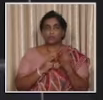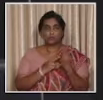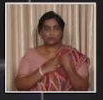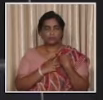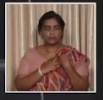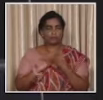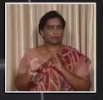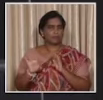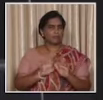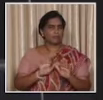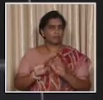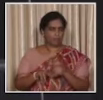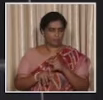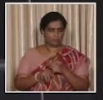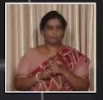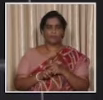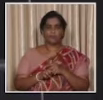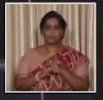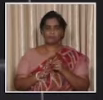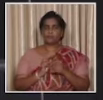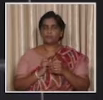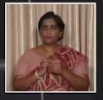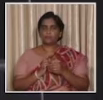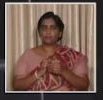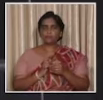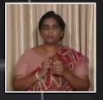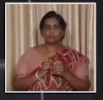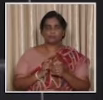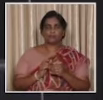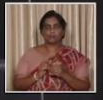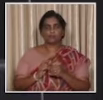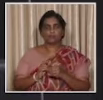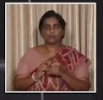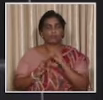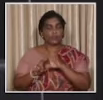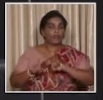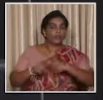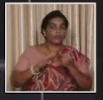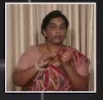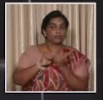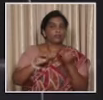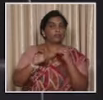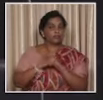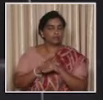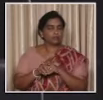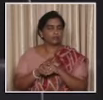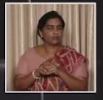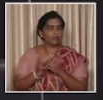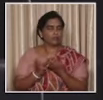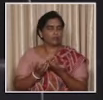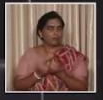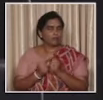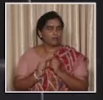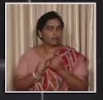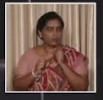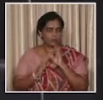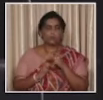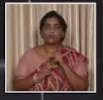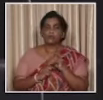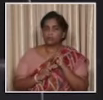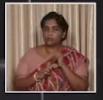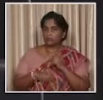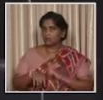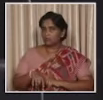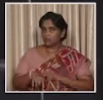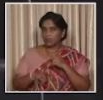other people onto those positions. There seems to be some unnecessary political interference.